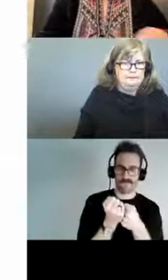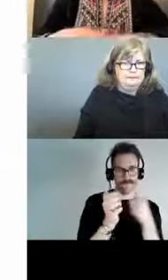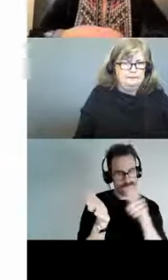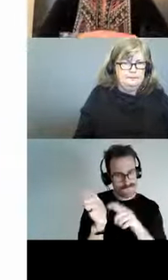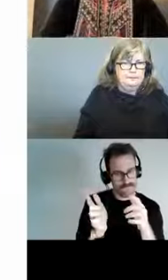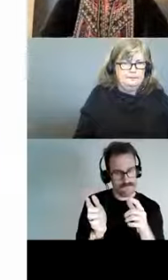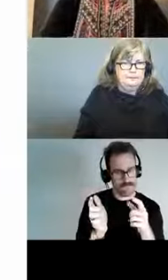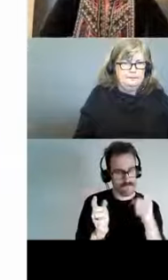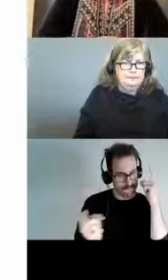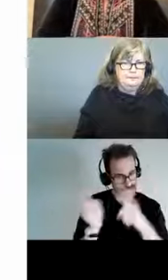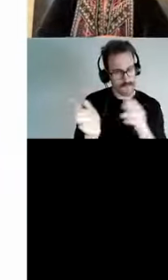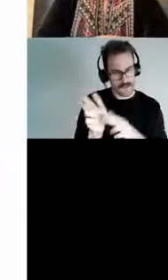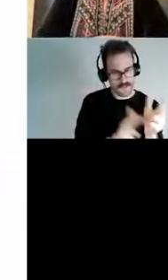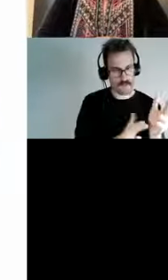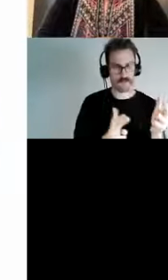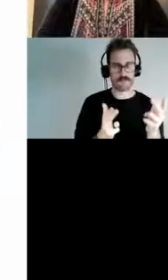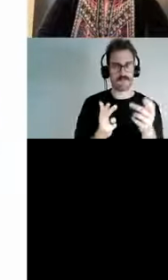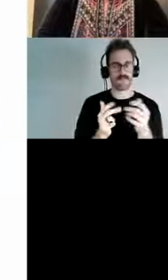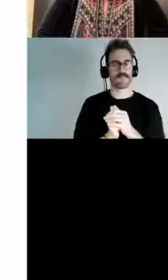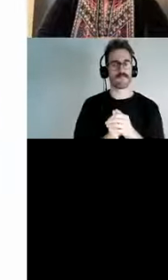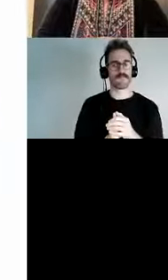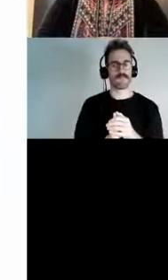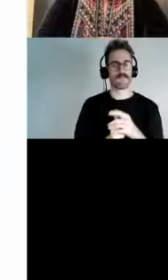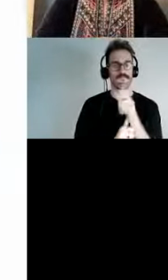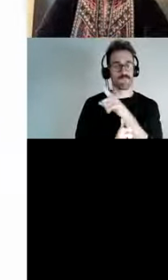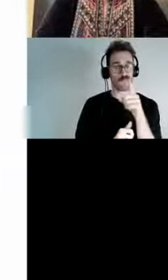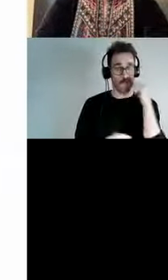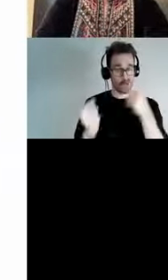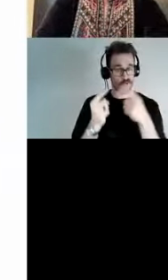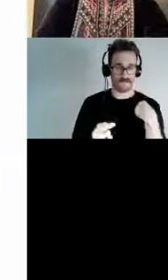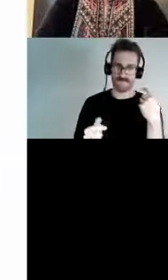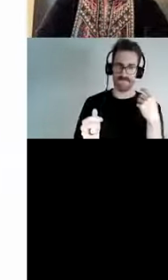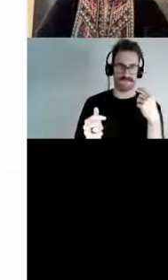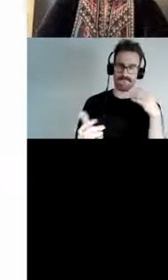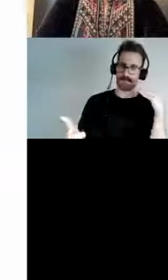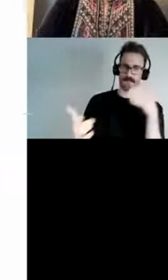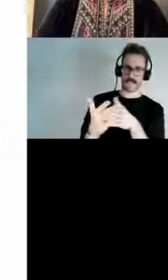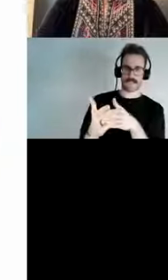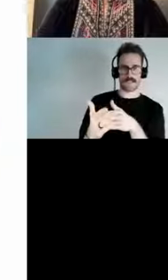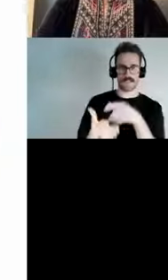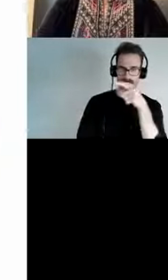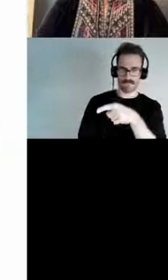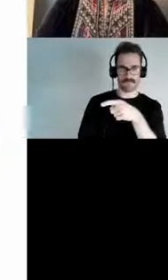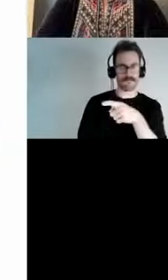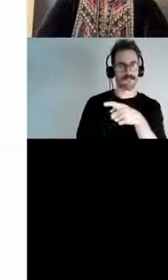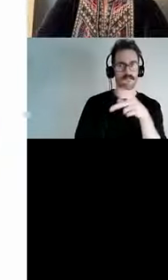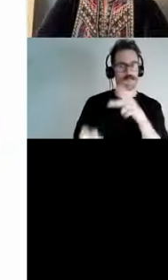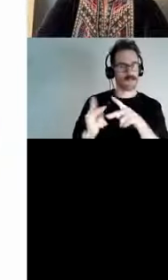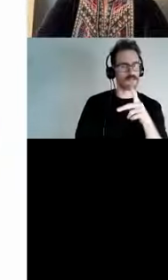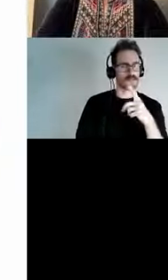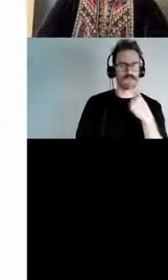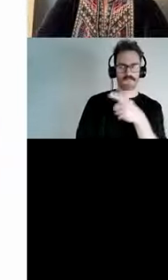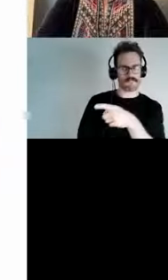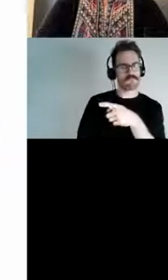quickly dispel them. Those arguing against a convention often note that older persons' rights have been enshrined in